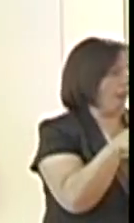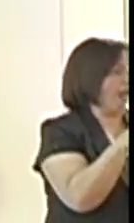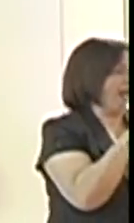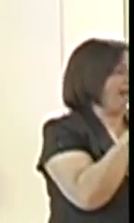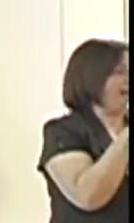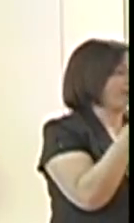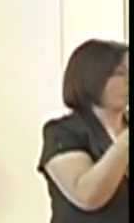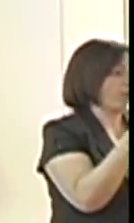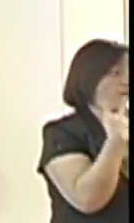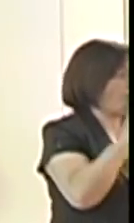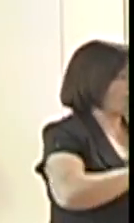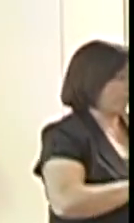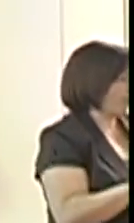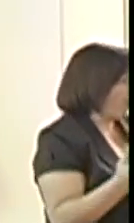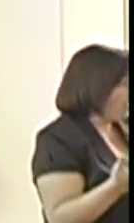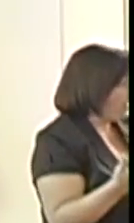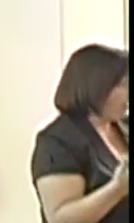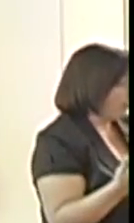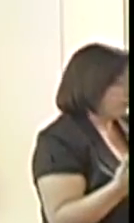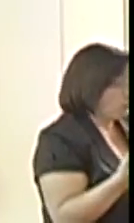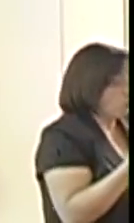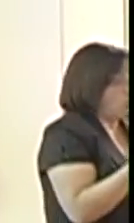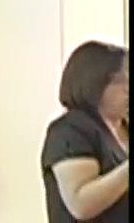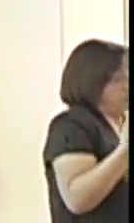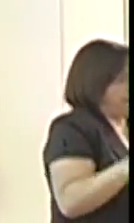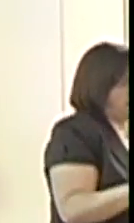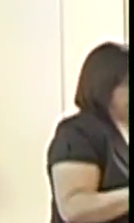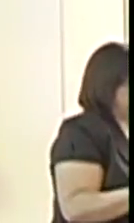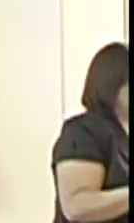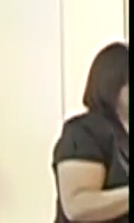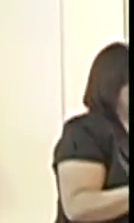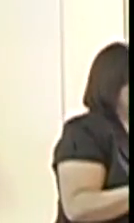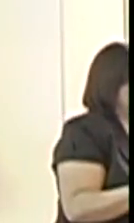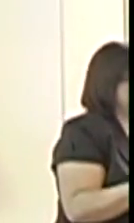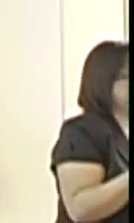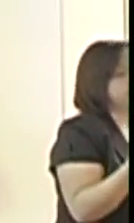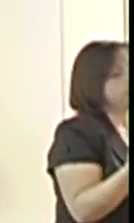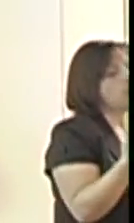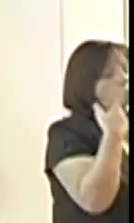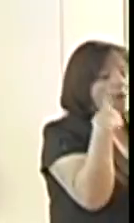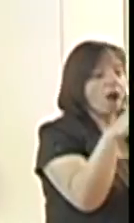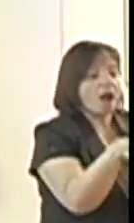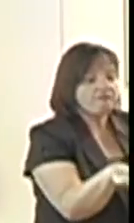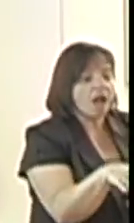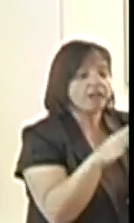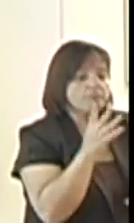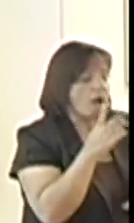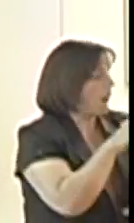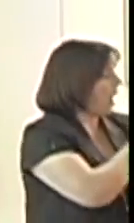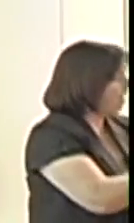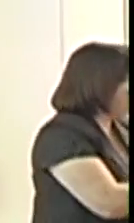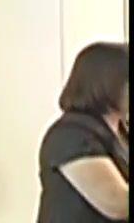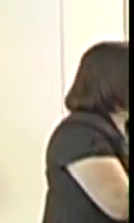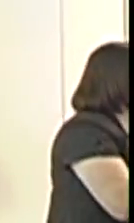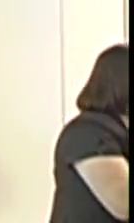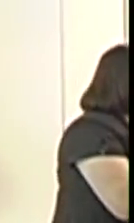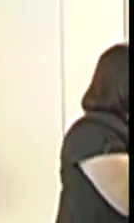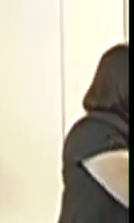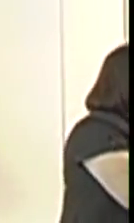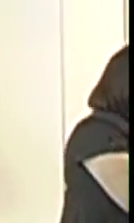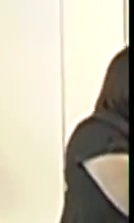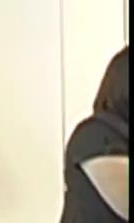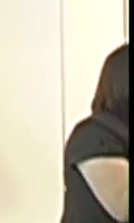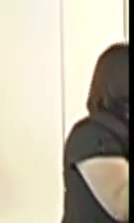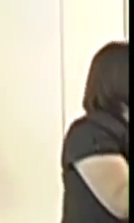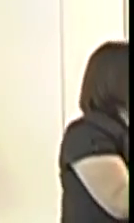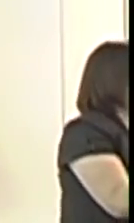but there are certain motoric tendencies that are shared by infant talkers and infant signers. And one of those motoric tendencies